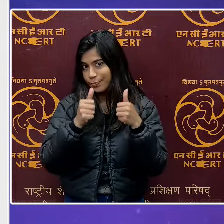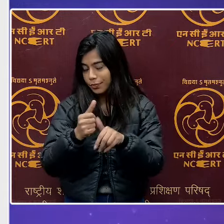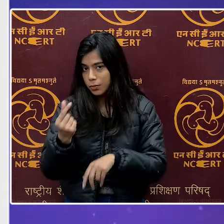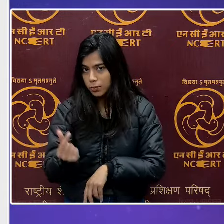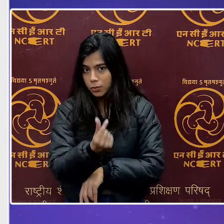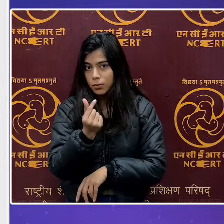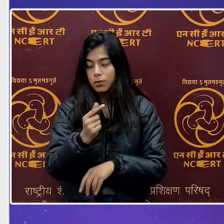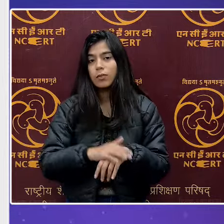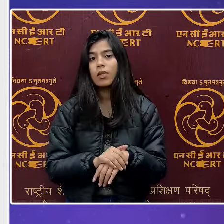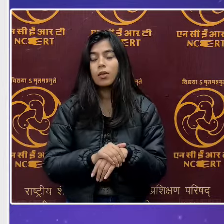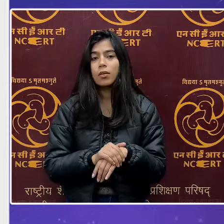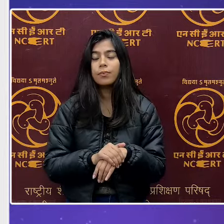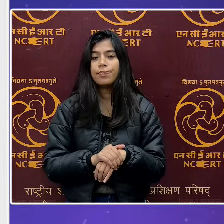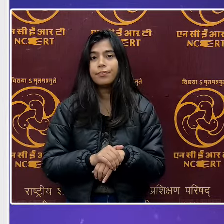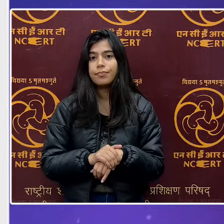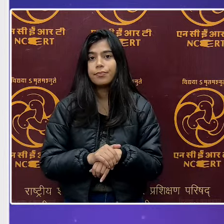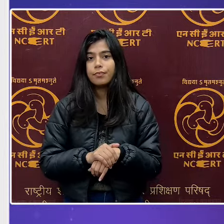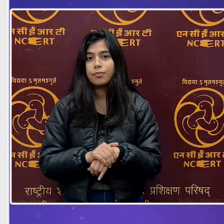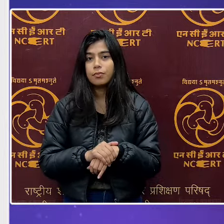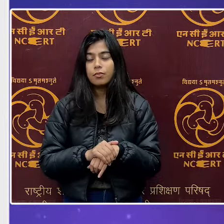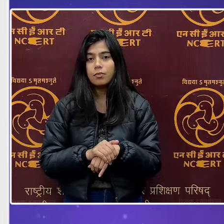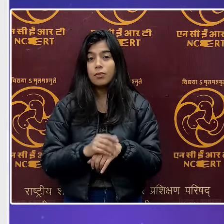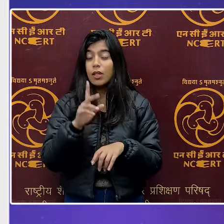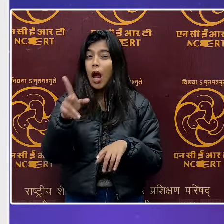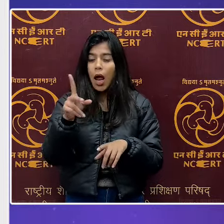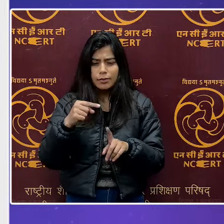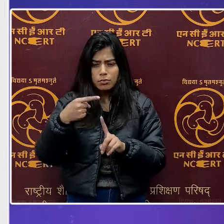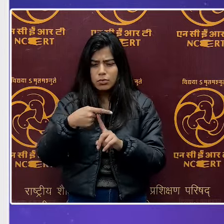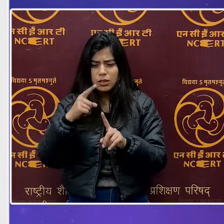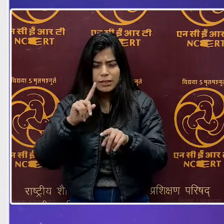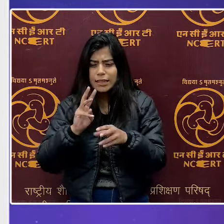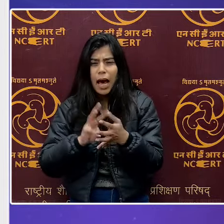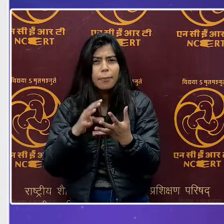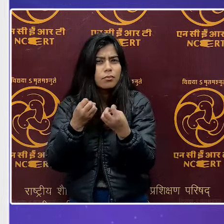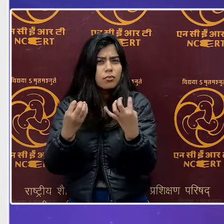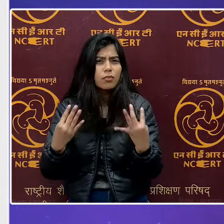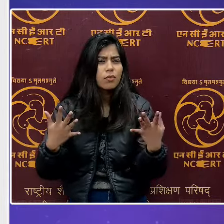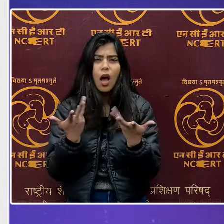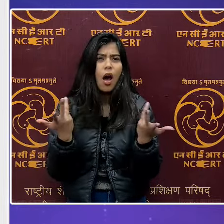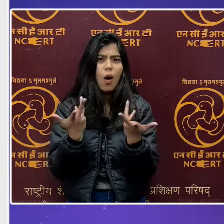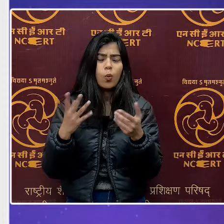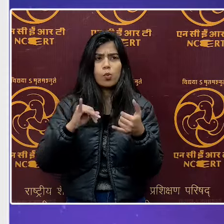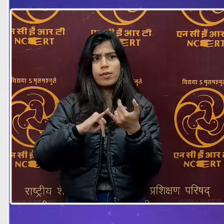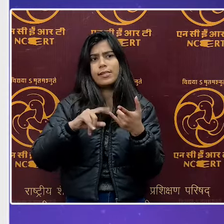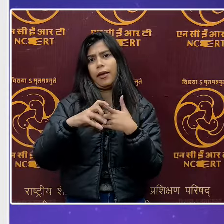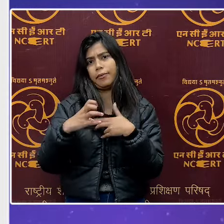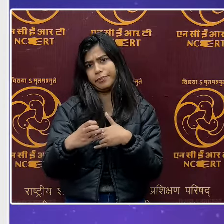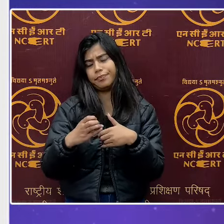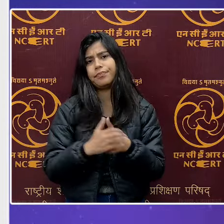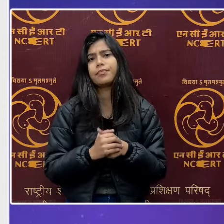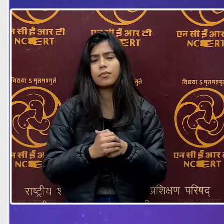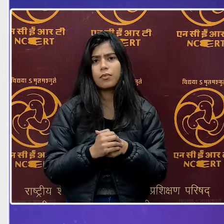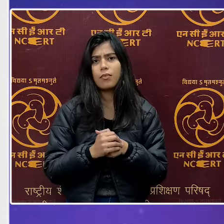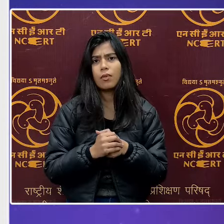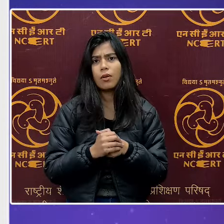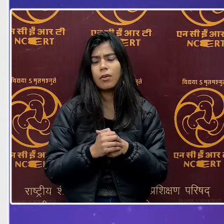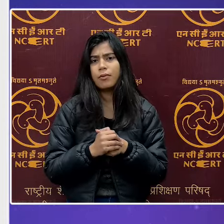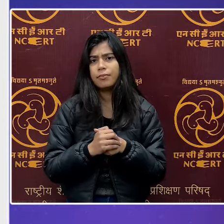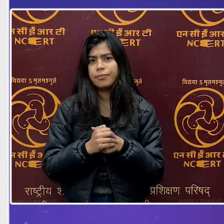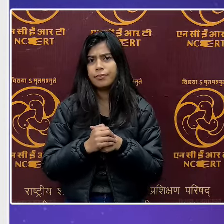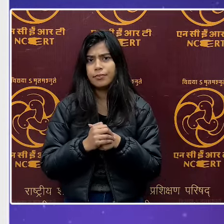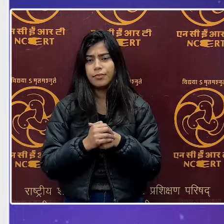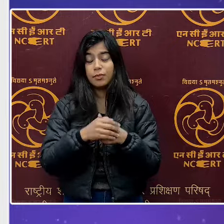it is 1 upon time period and time is measured in second. Therefore, frequency will be measured in second inverse, that